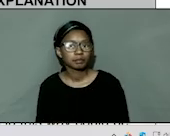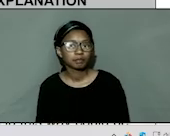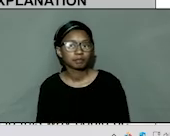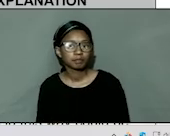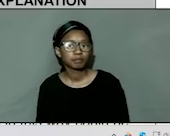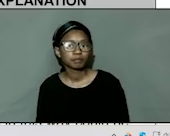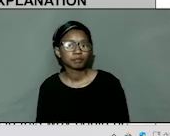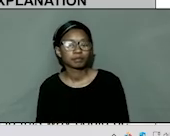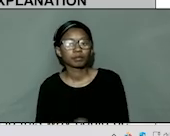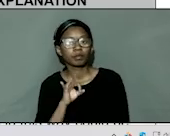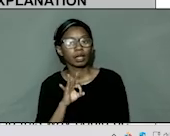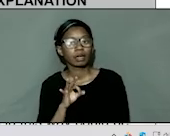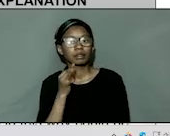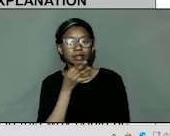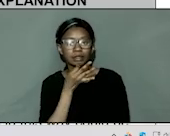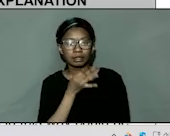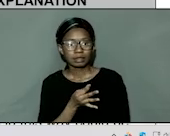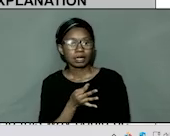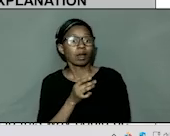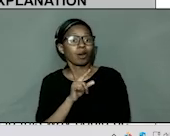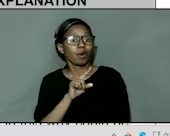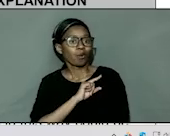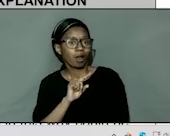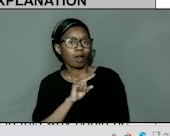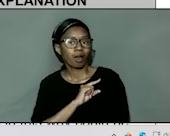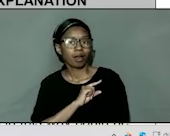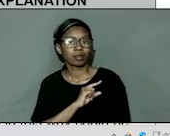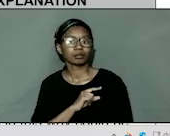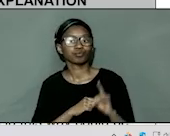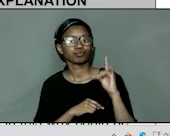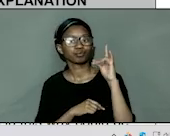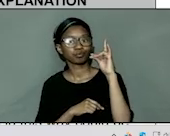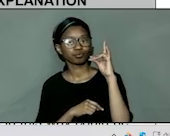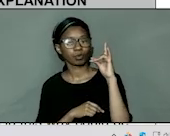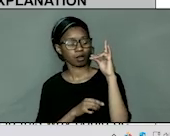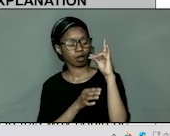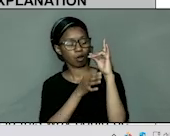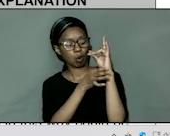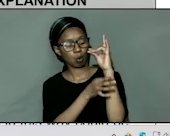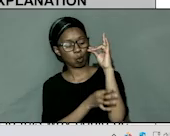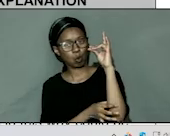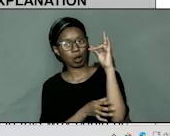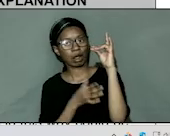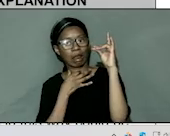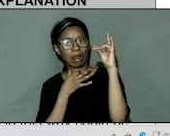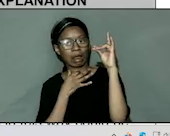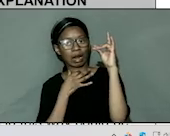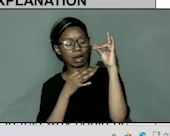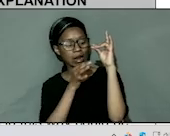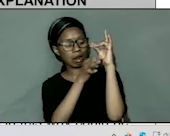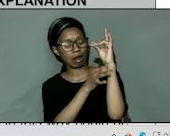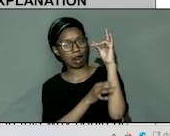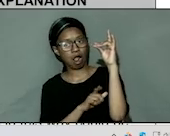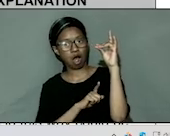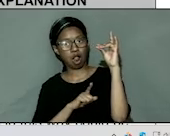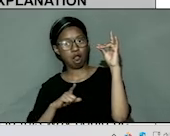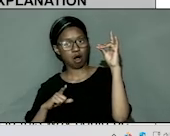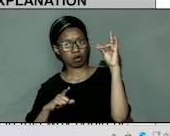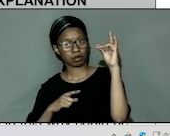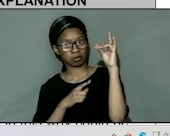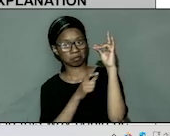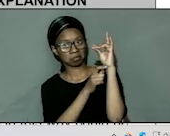say, why do giraffes now have long necks? Is it addressing the law of use or